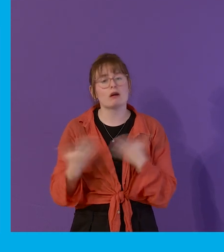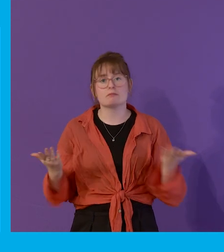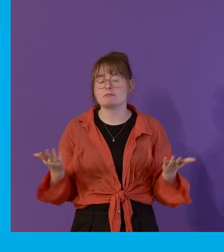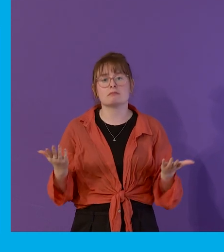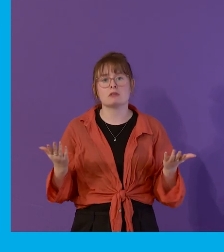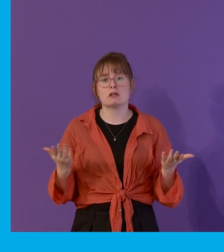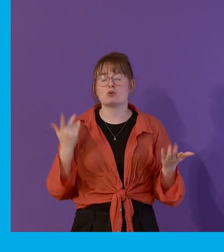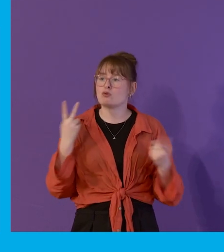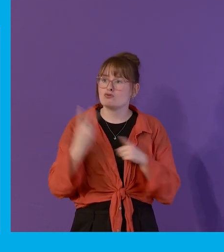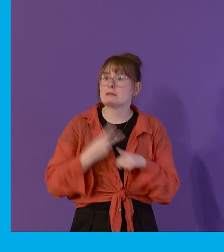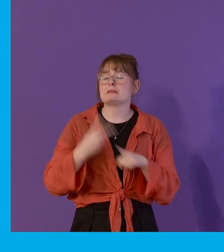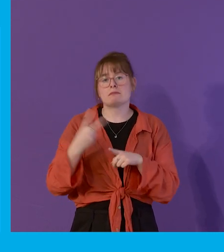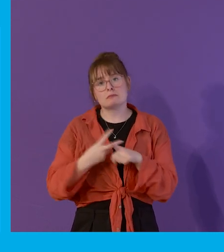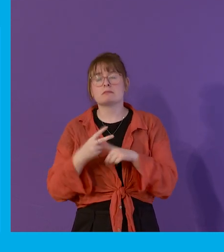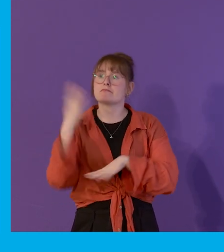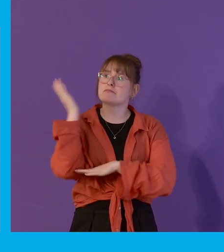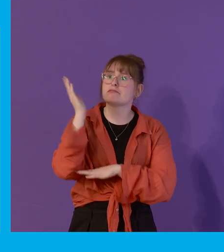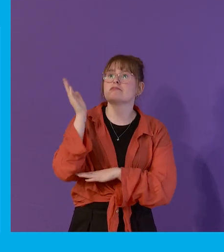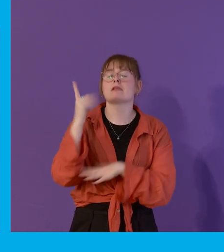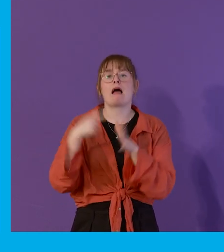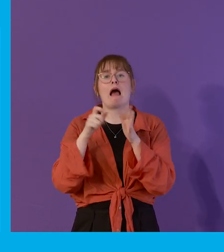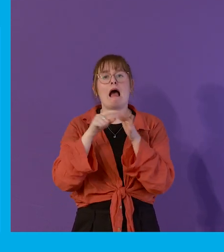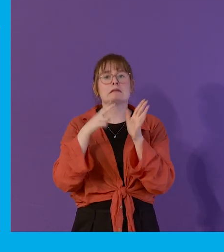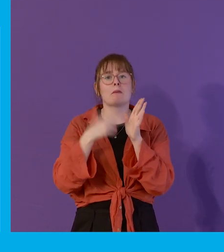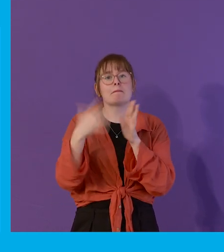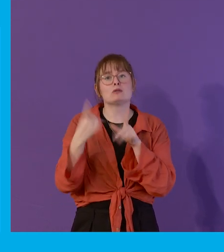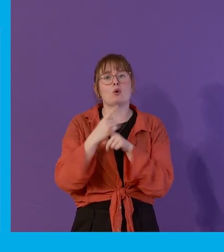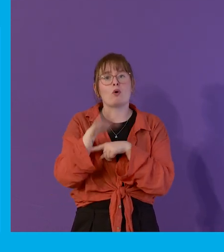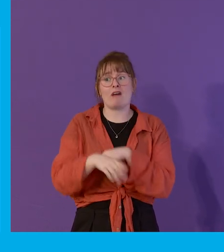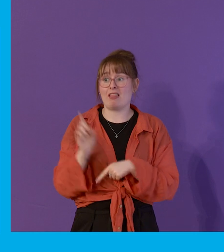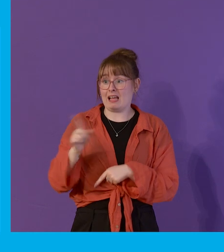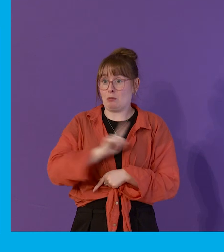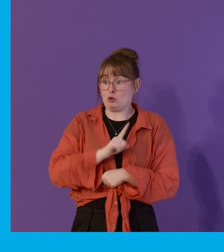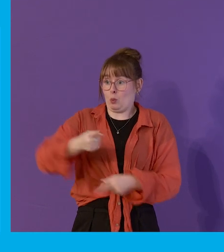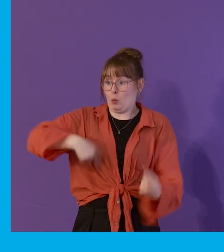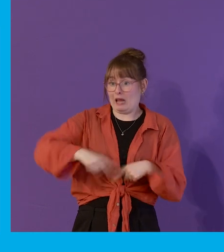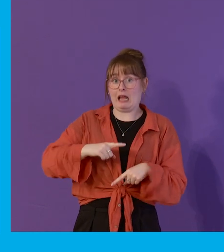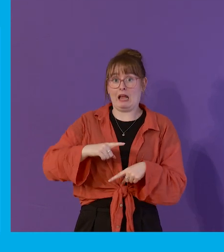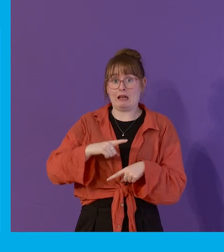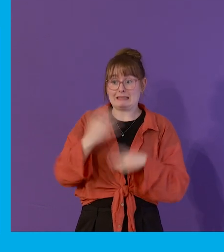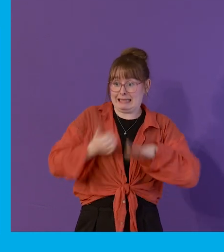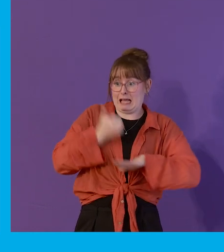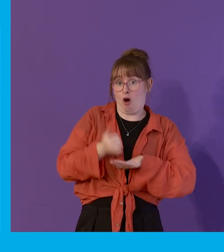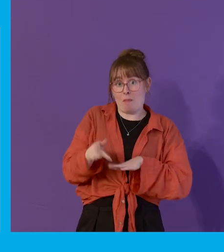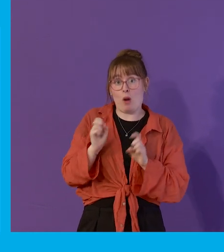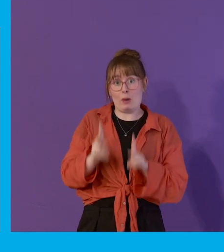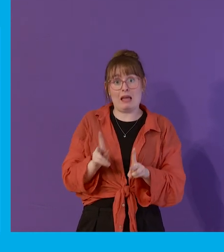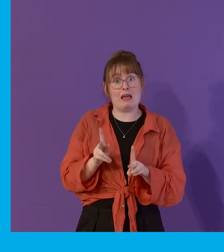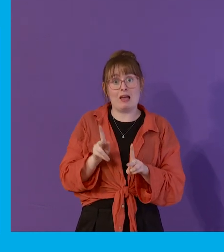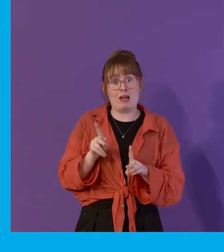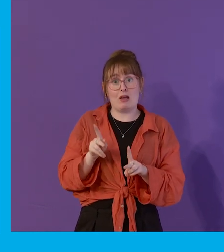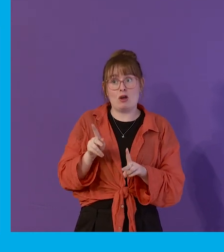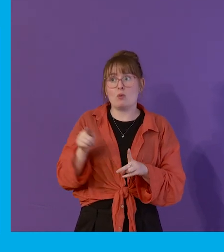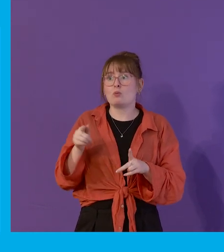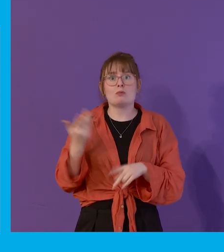So these repeat presentations that Adam talked about, that's because we organise ourselves in that way. We don't work